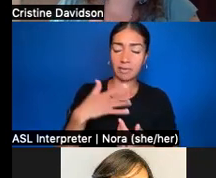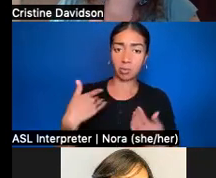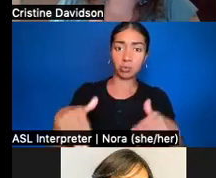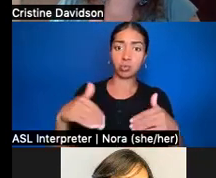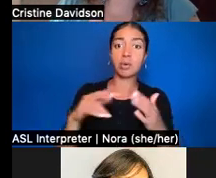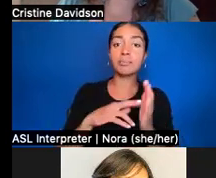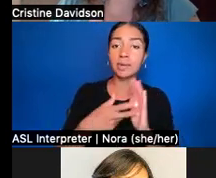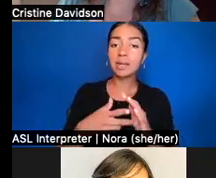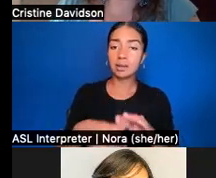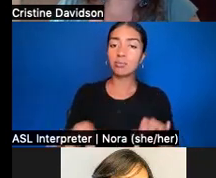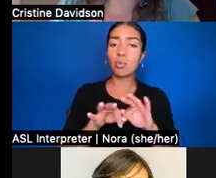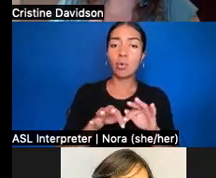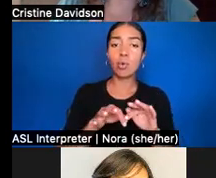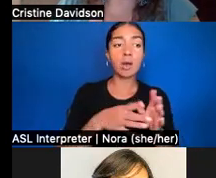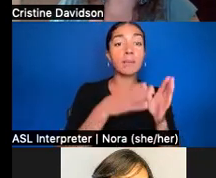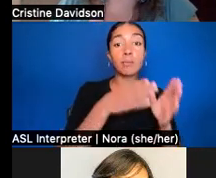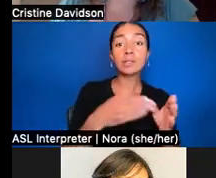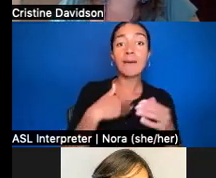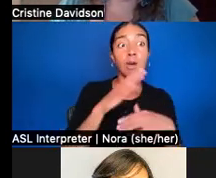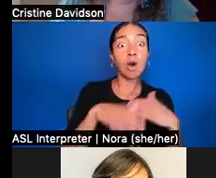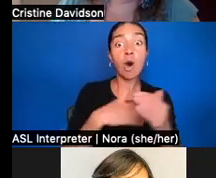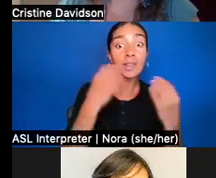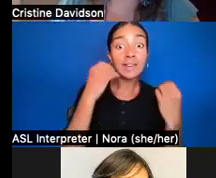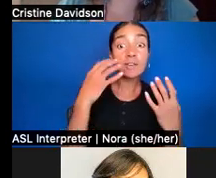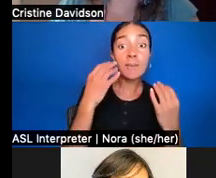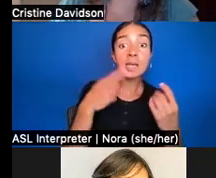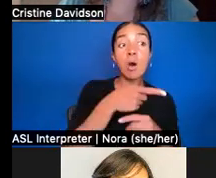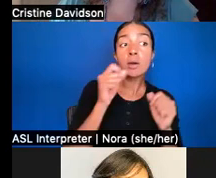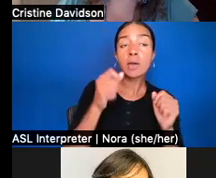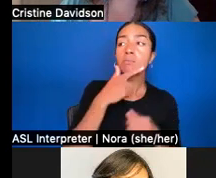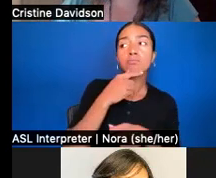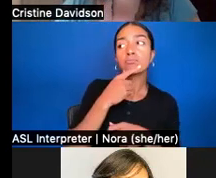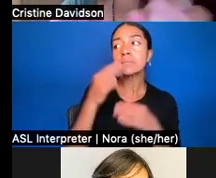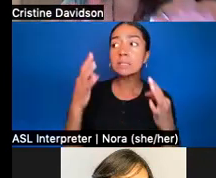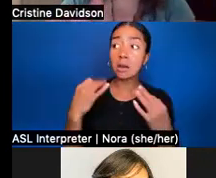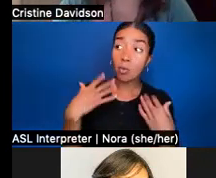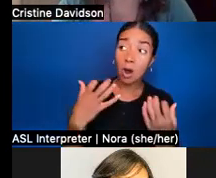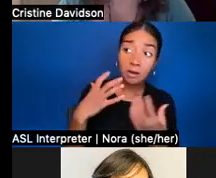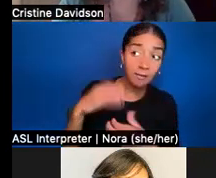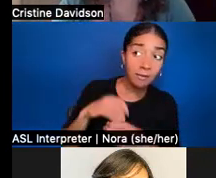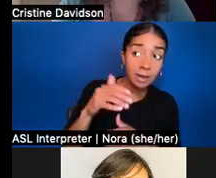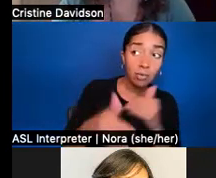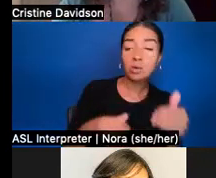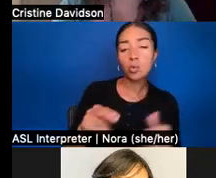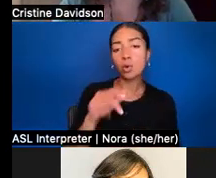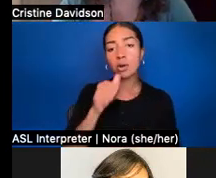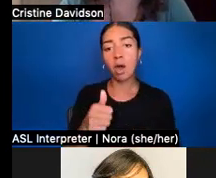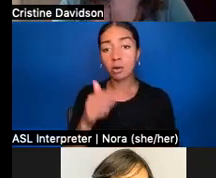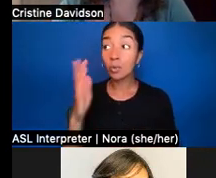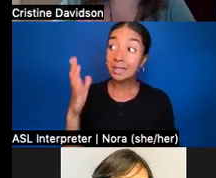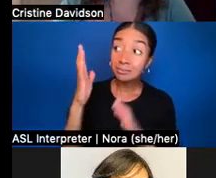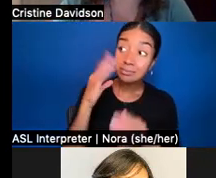whether we're going to engage in it or not, and know that we're going to be supported or not matters. Okay.